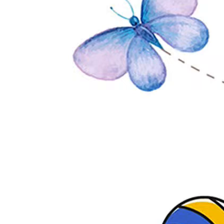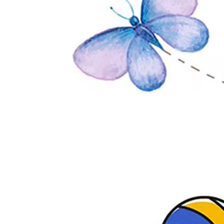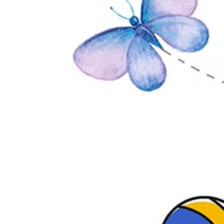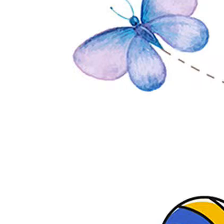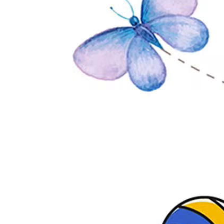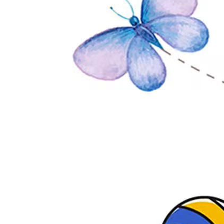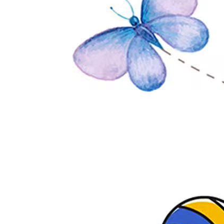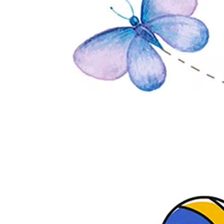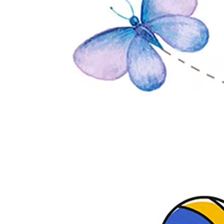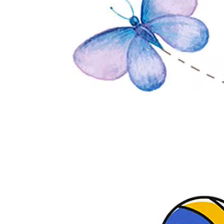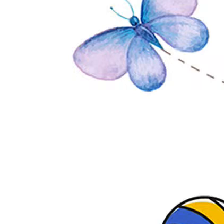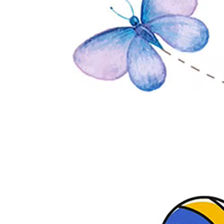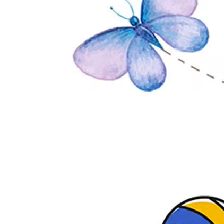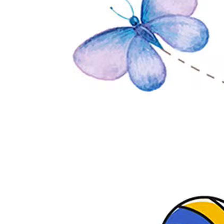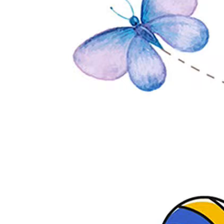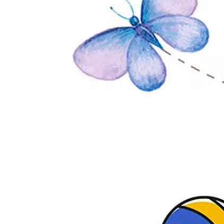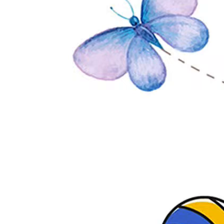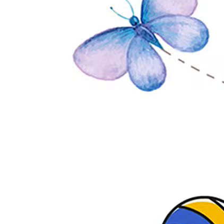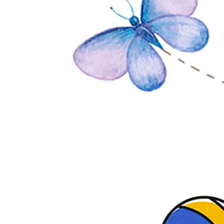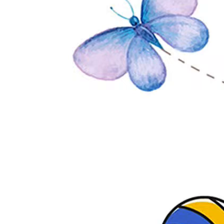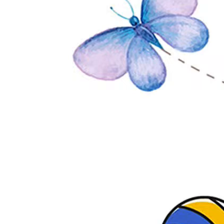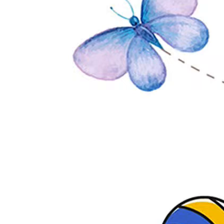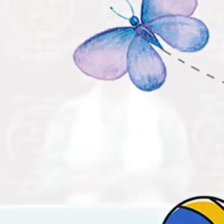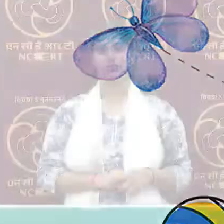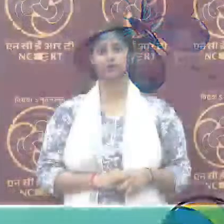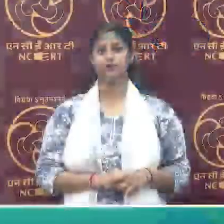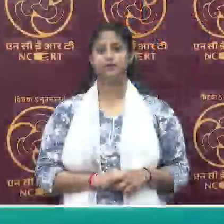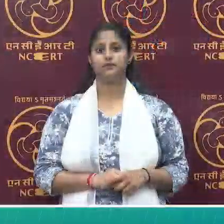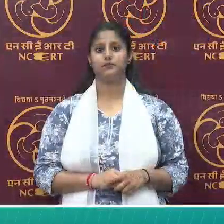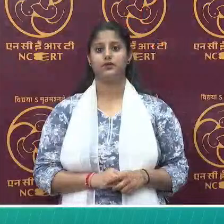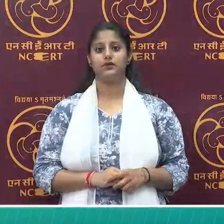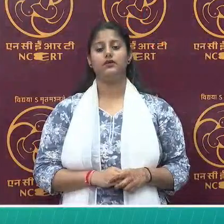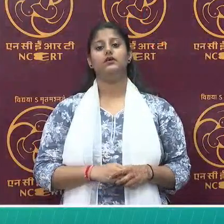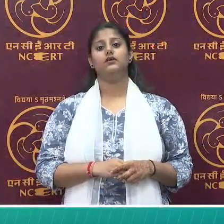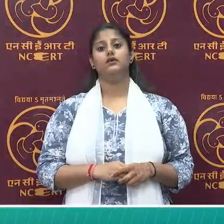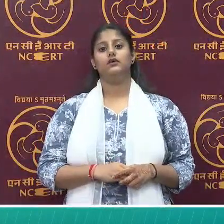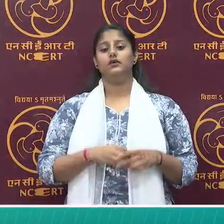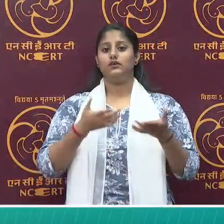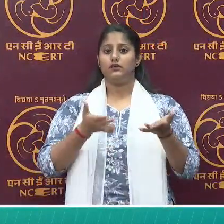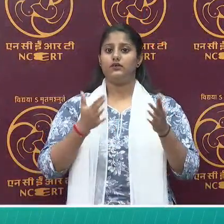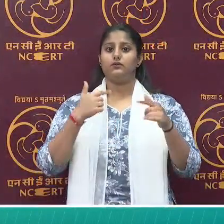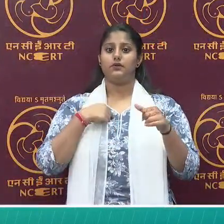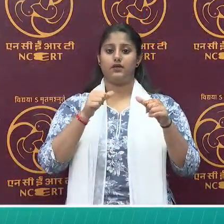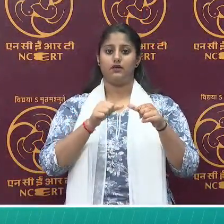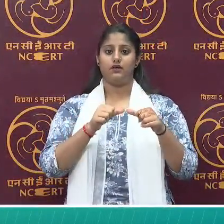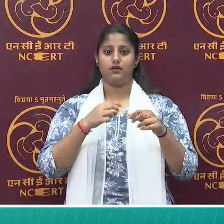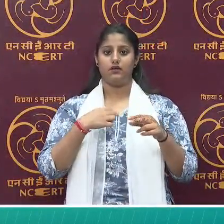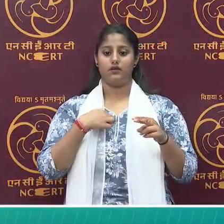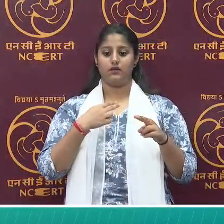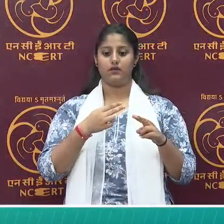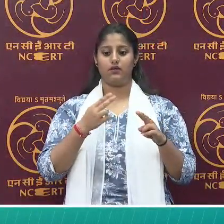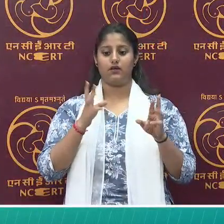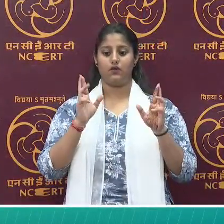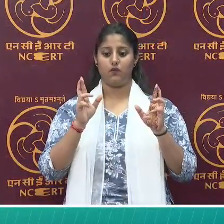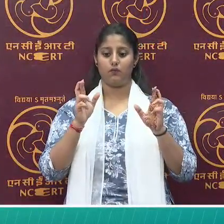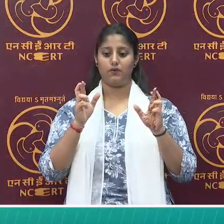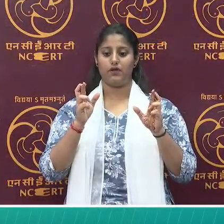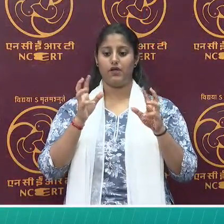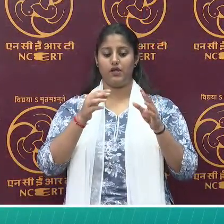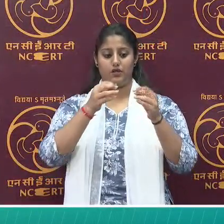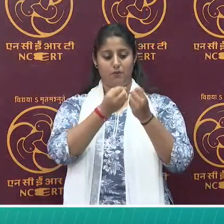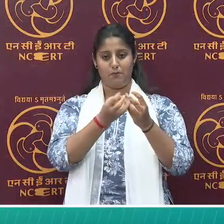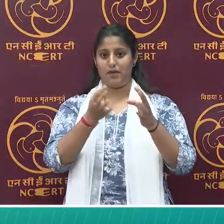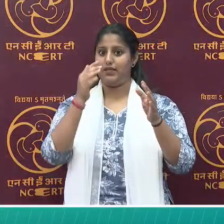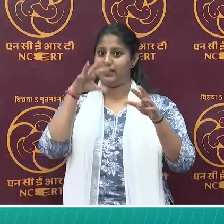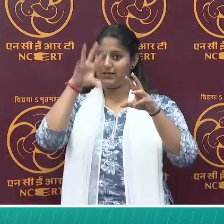all about our lesson about crop production, and I, Anu Gupta, taking your leave. I hope you must have learned a